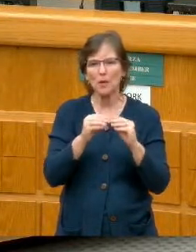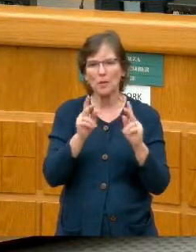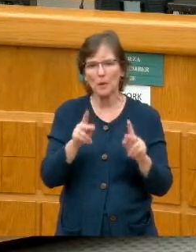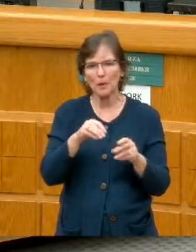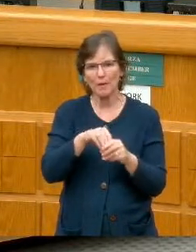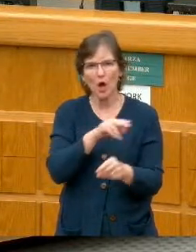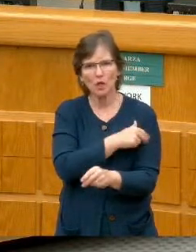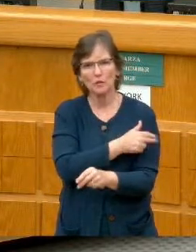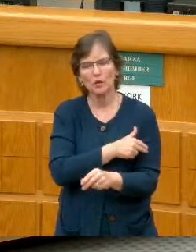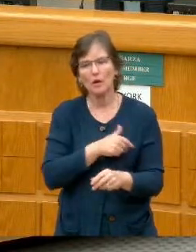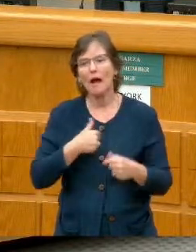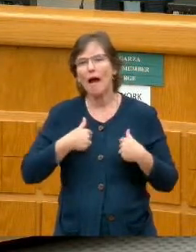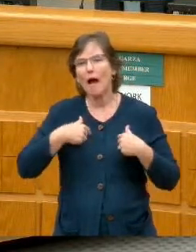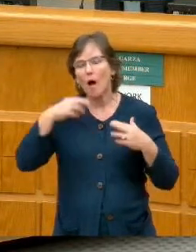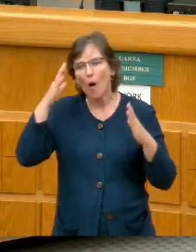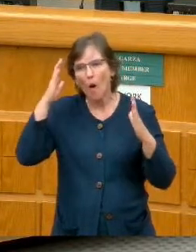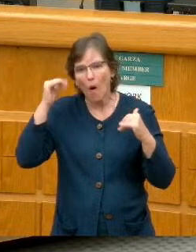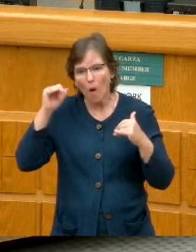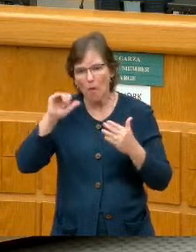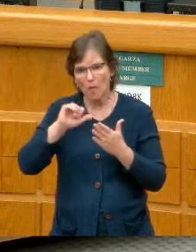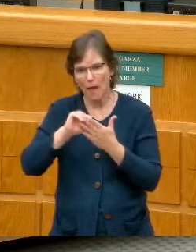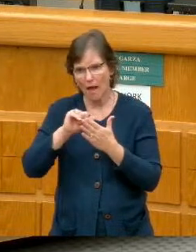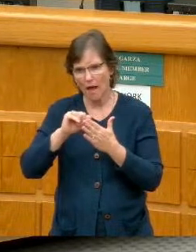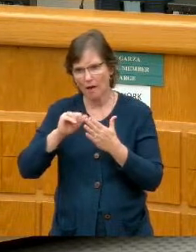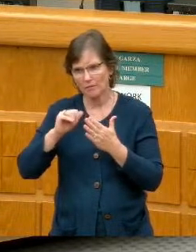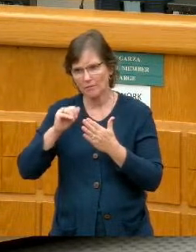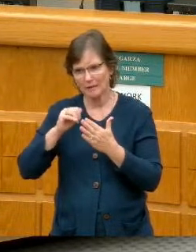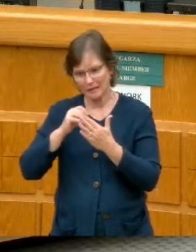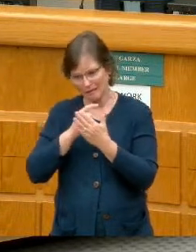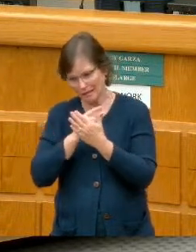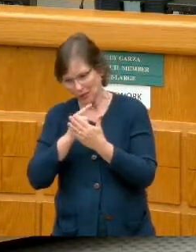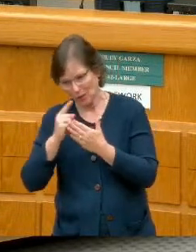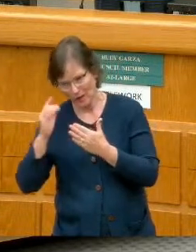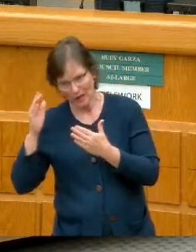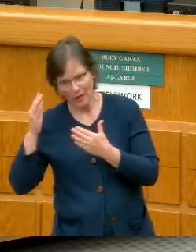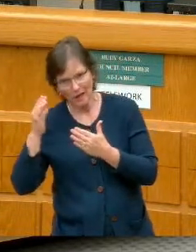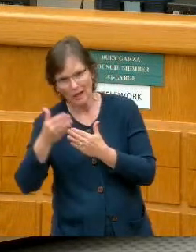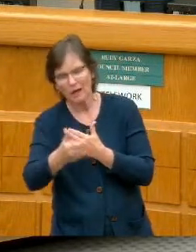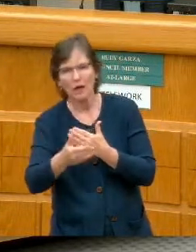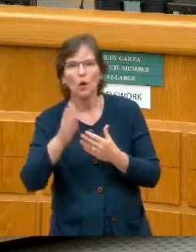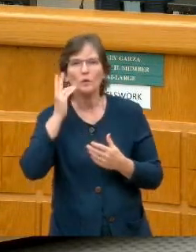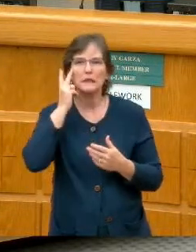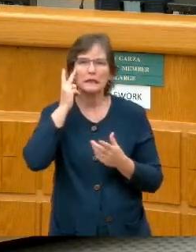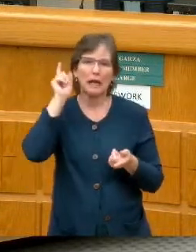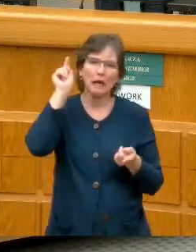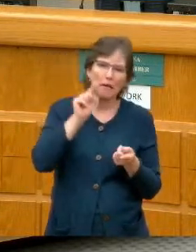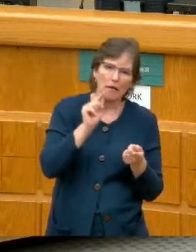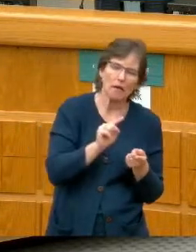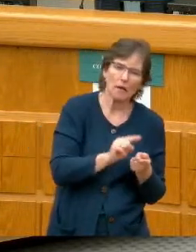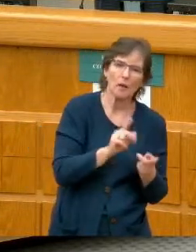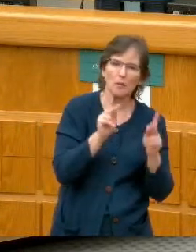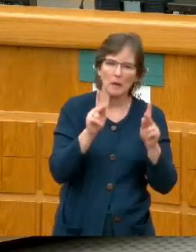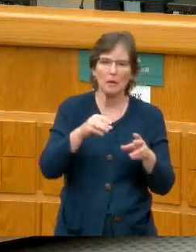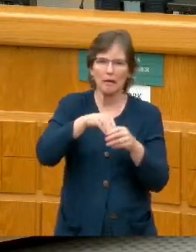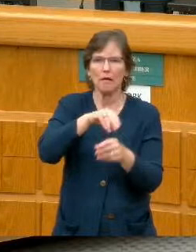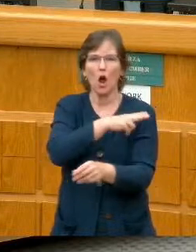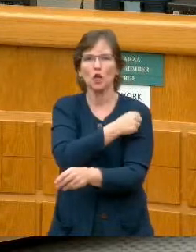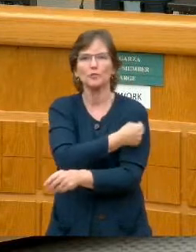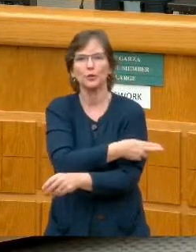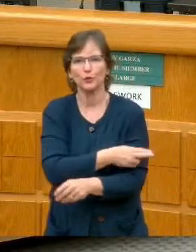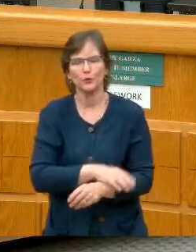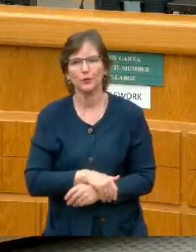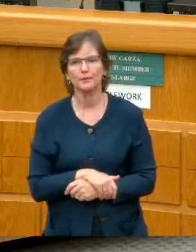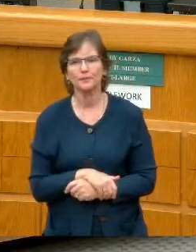that in the next 7 days, we'll start to see a little bit more of a decline. Here, we're showing our